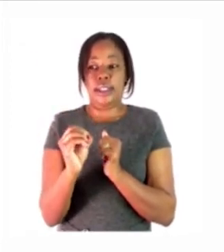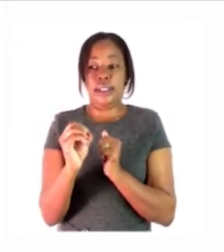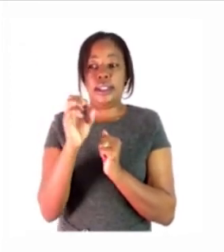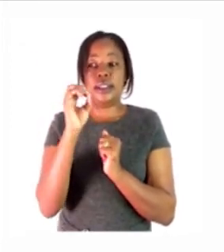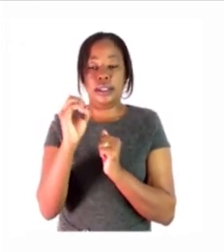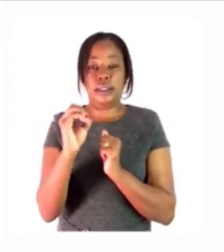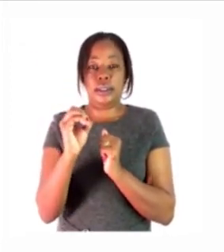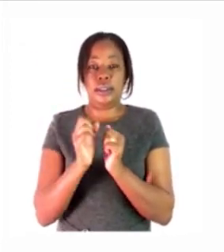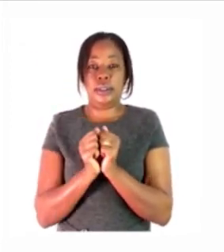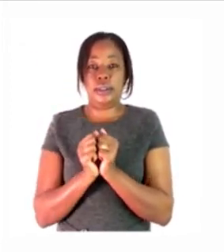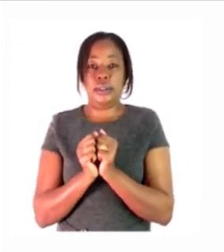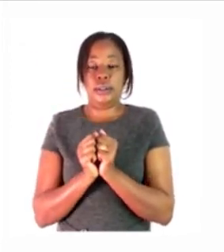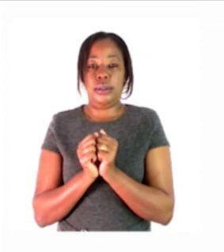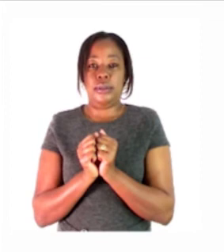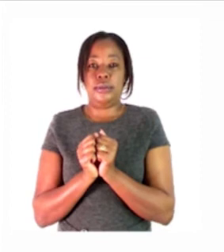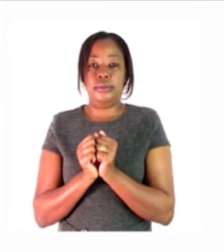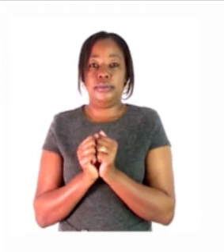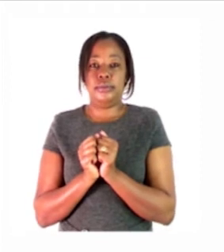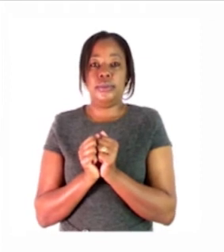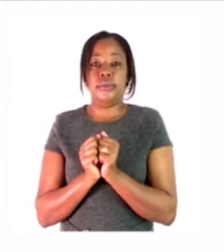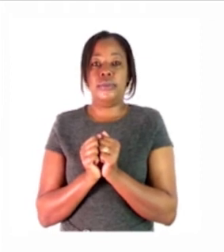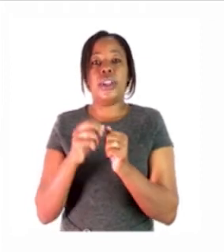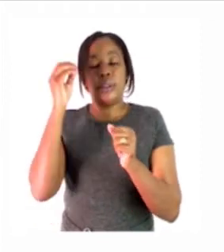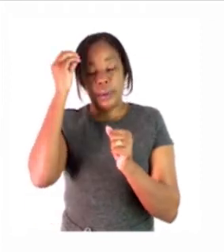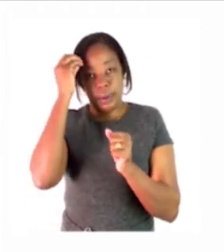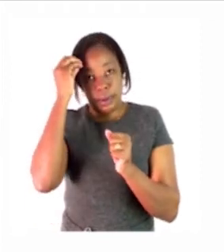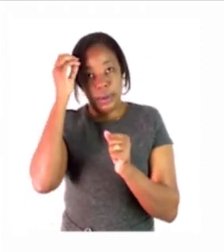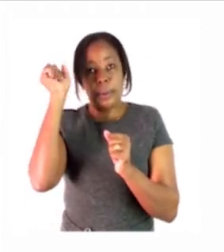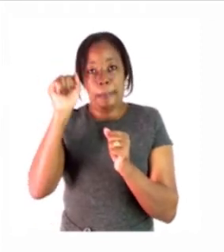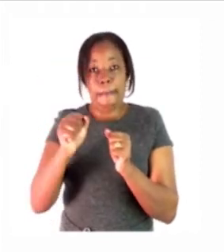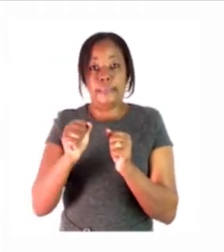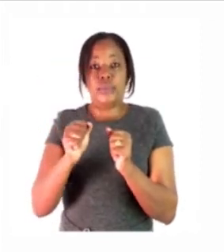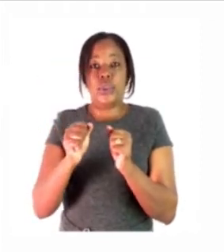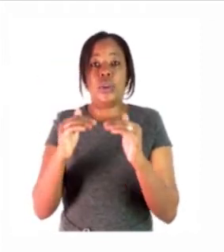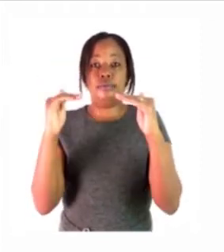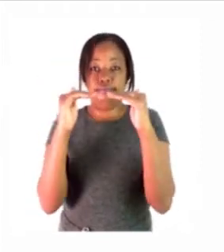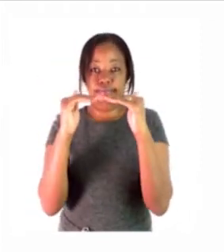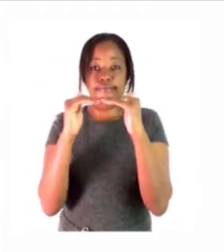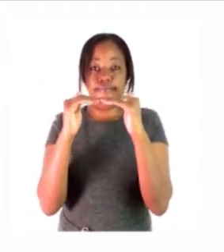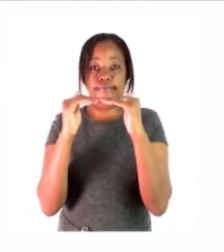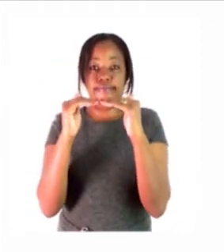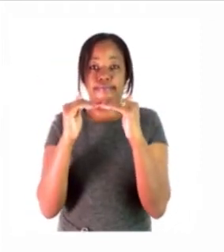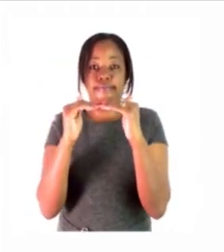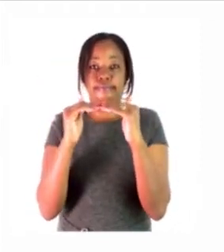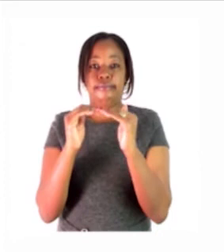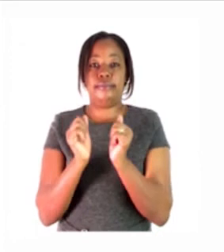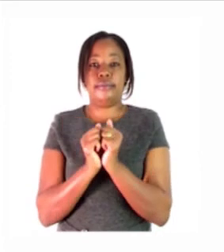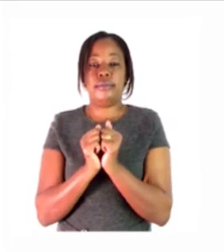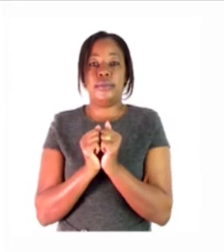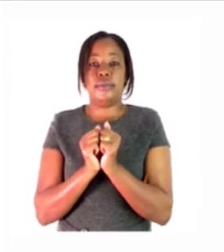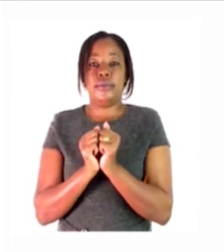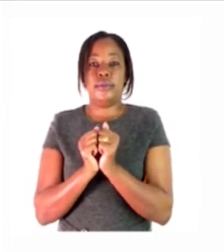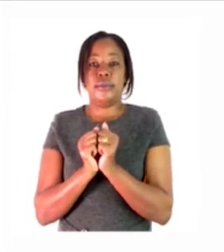with a 2, with a 4, with a 6, with a 8, then that number is an even number. You don't need to count until